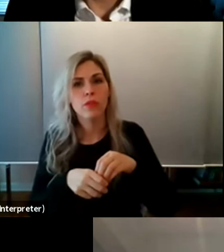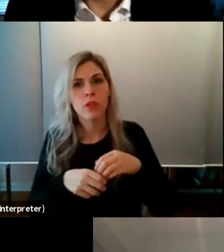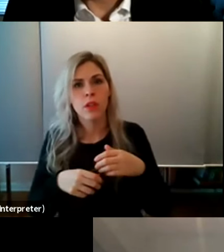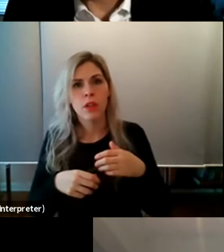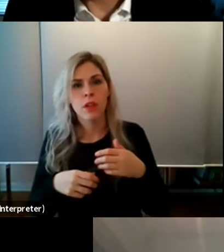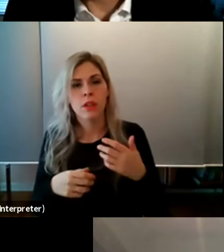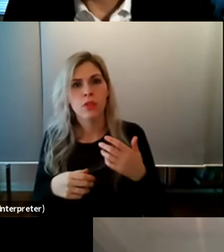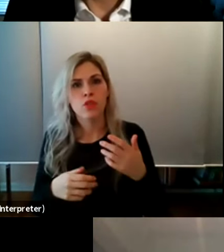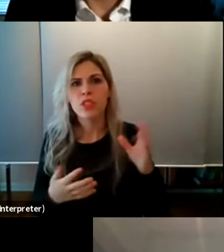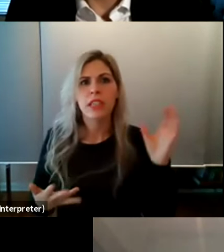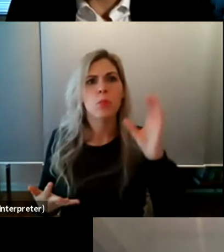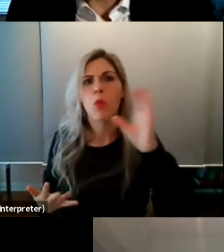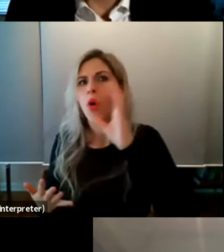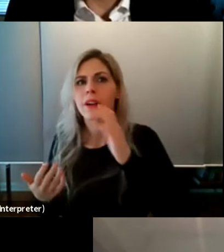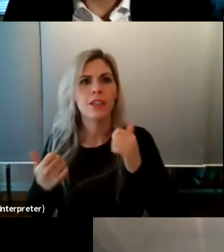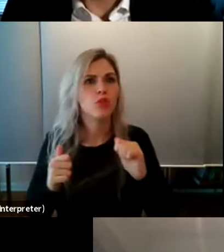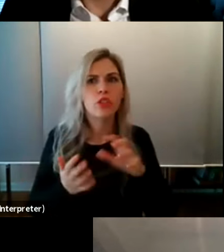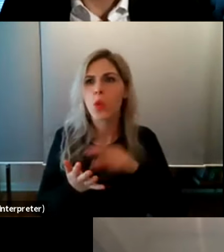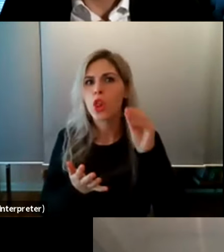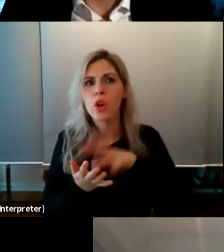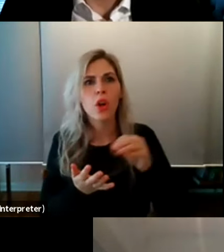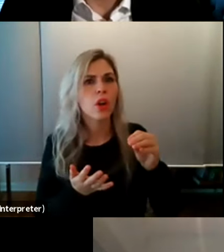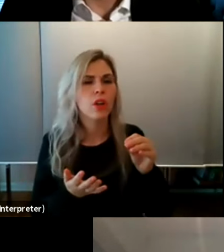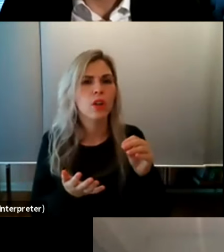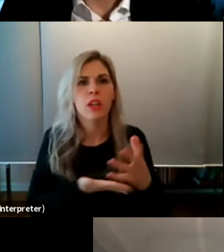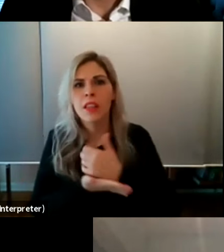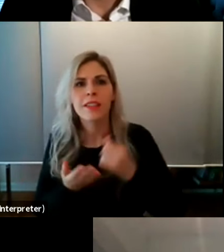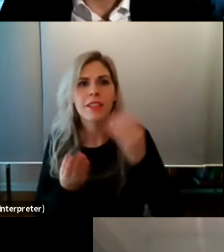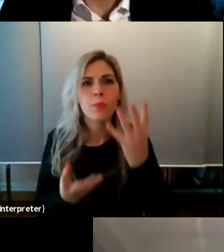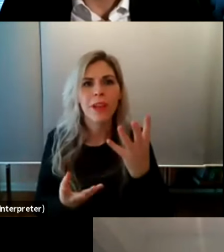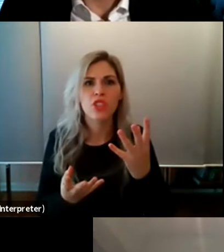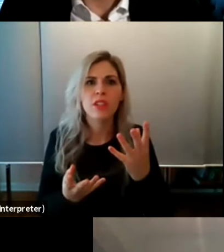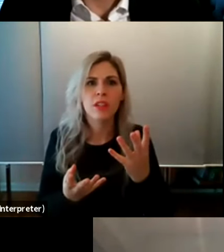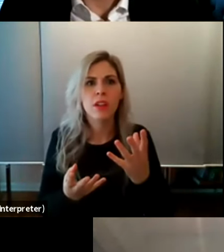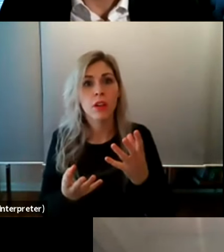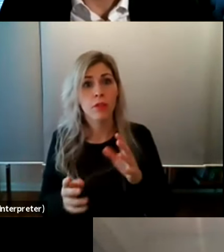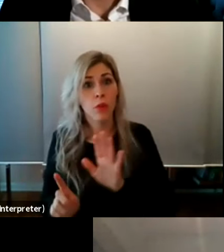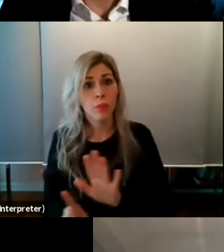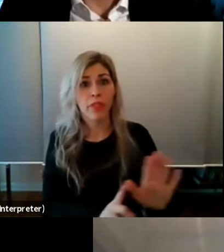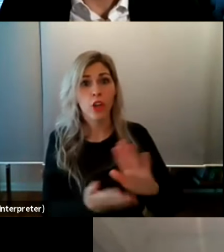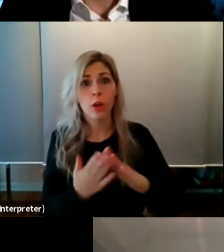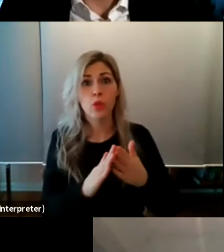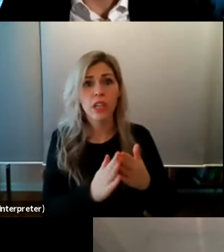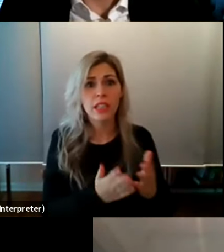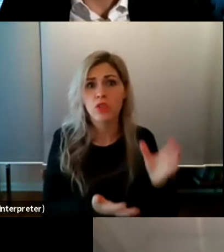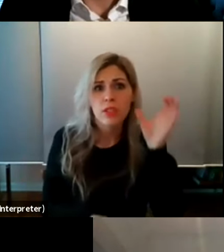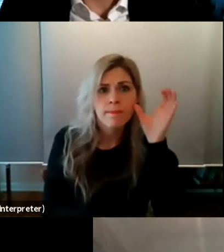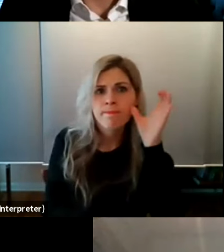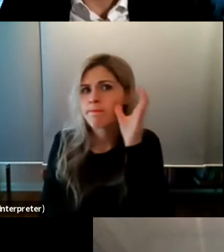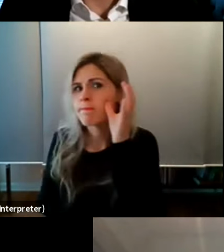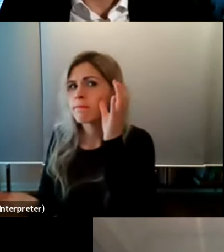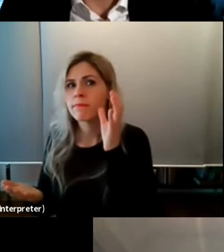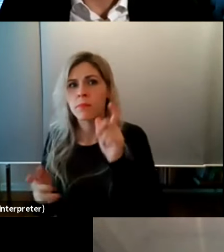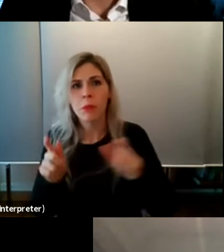exploring and trying to collect information through their constituencies about experiences of persons with disabilities at